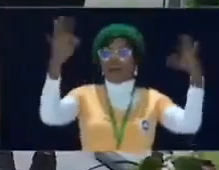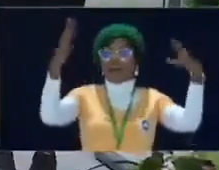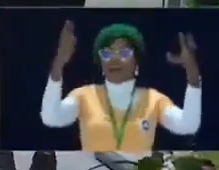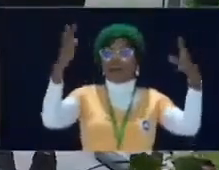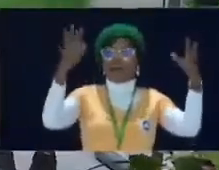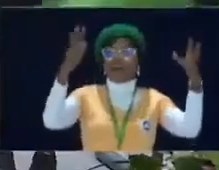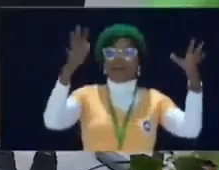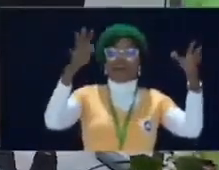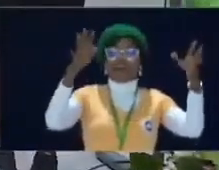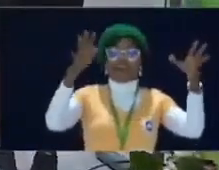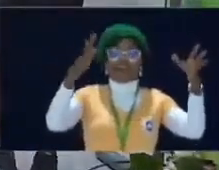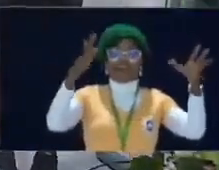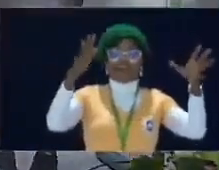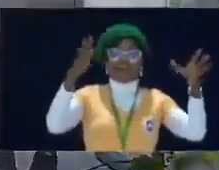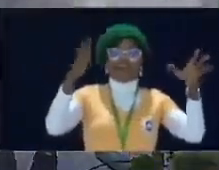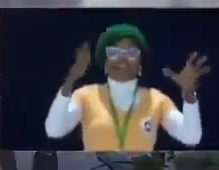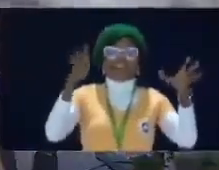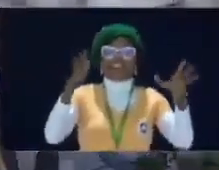Hallelujah